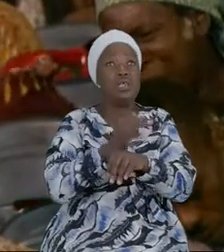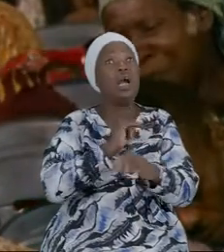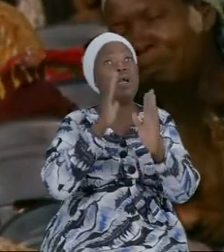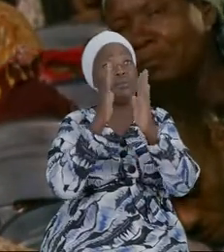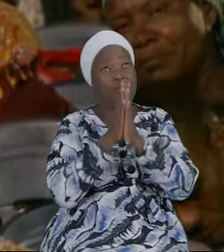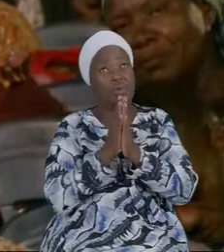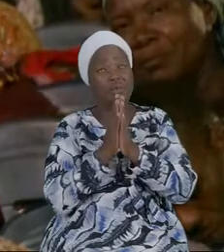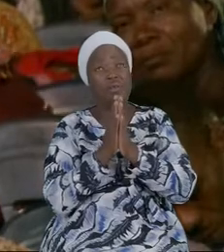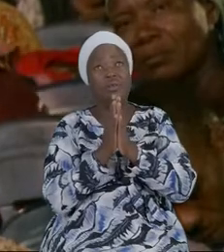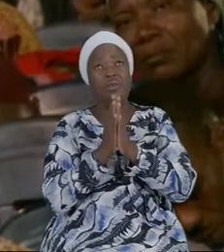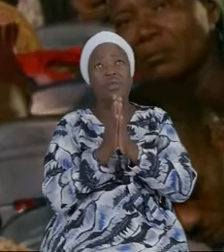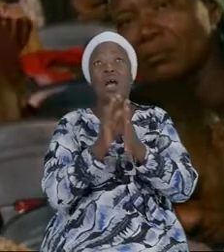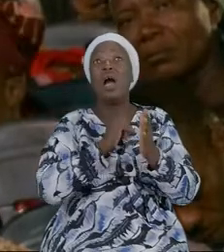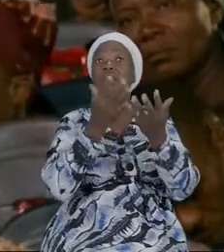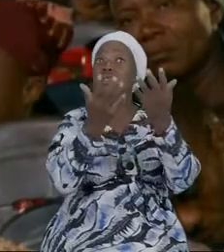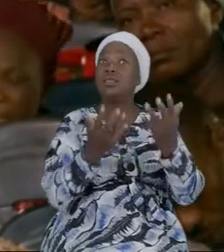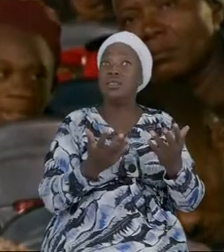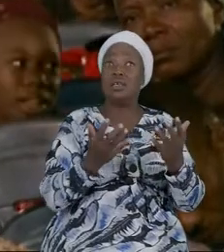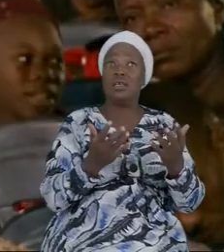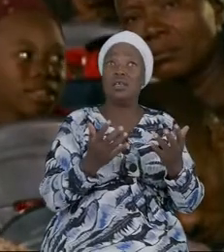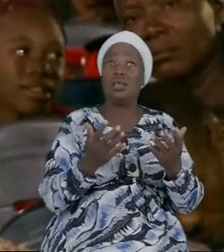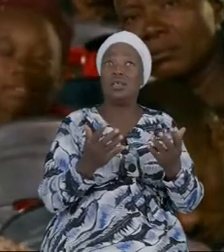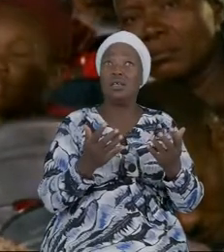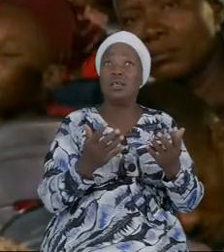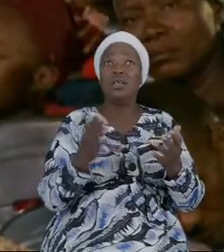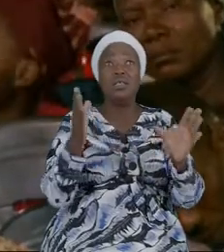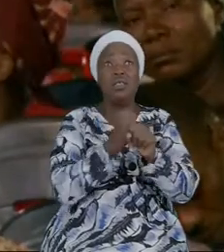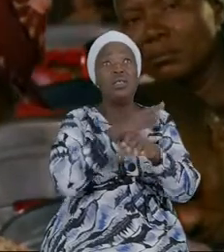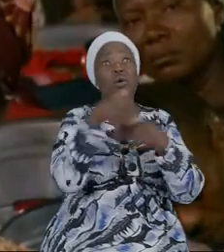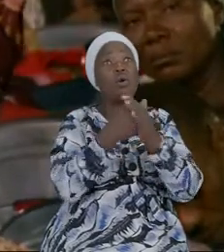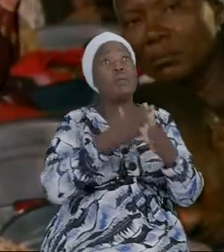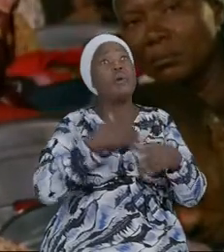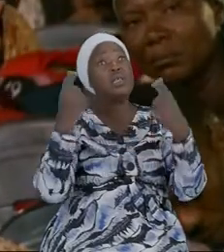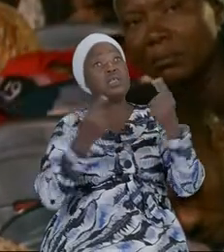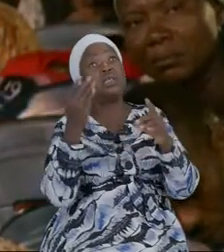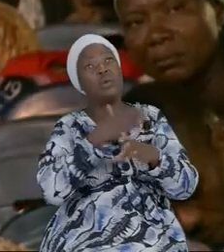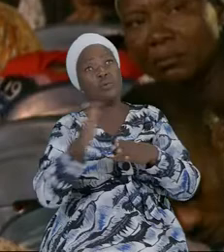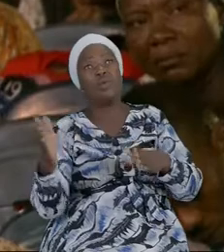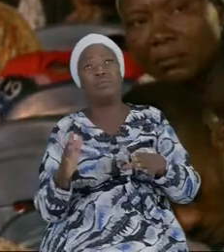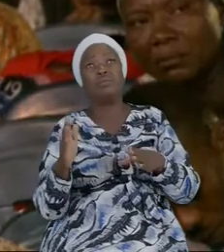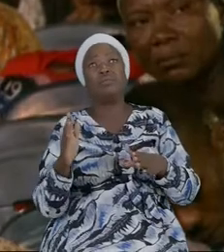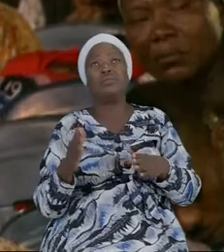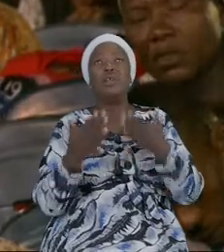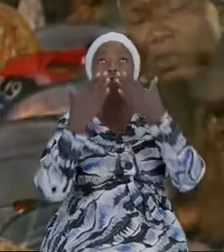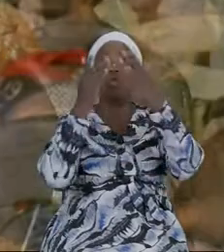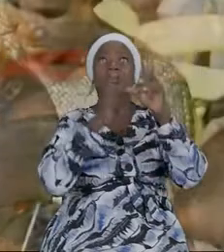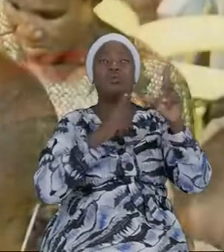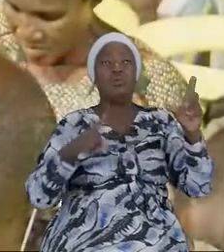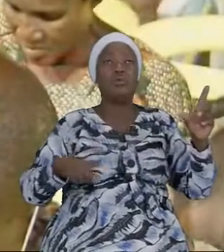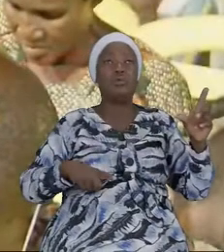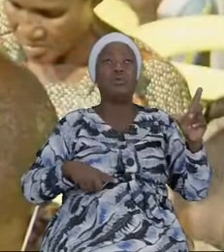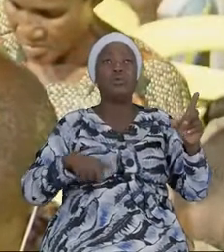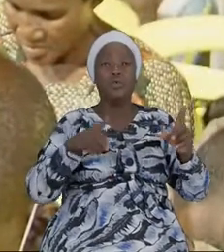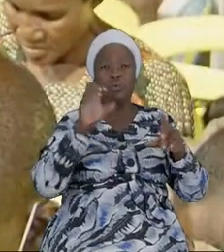pray, I desire. Take all my sins away. Thank you, Lord.